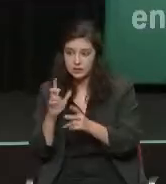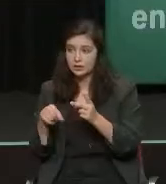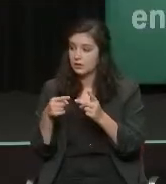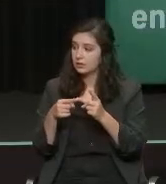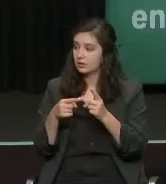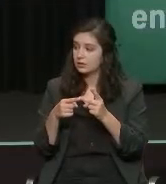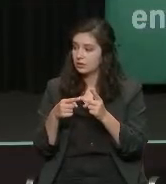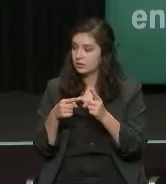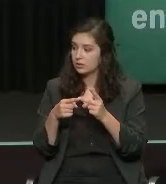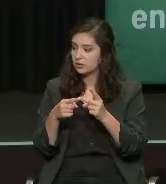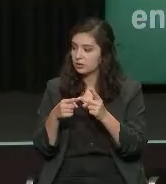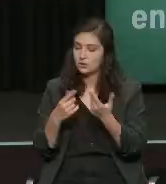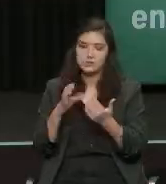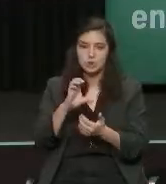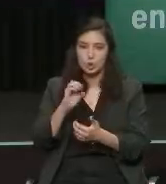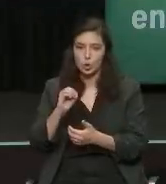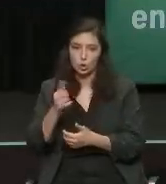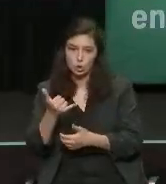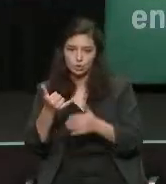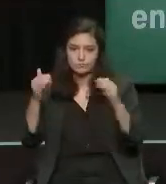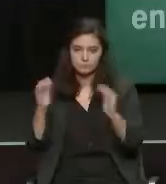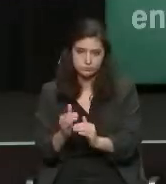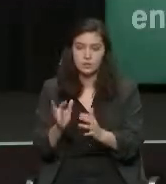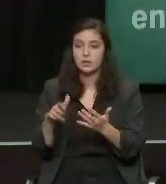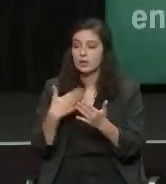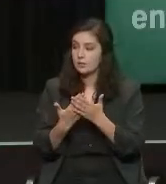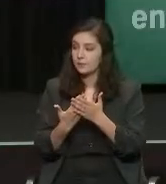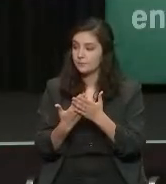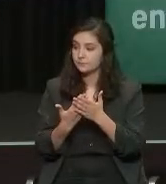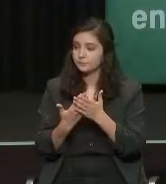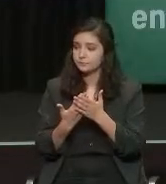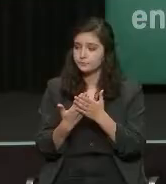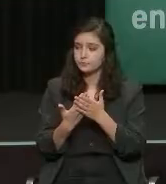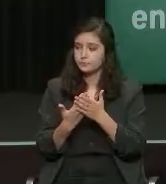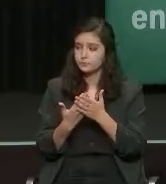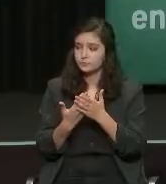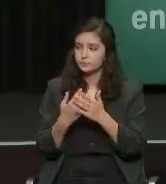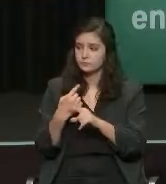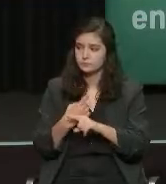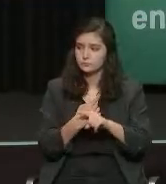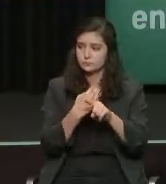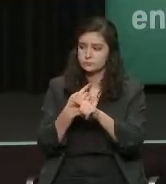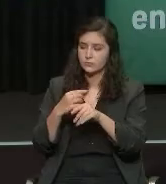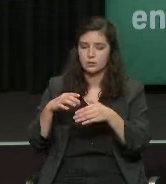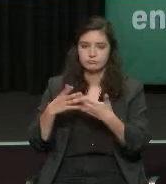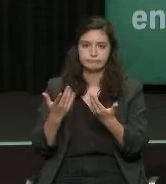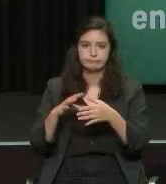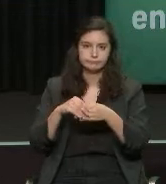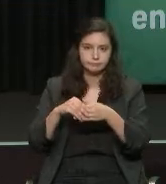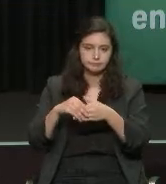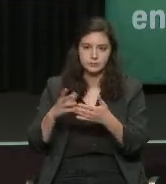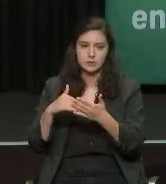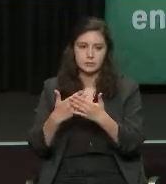and carbon sequestration. Emerging decentralized digital networks require new regulatory regimes. By coupling